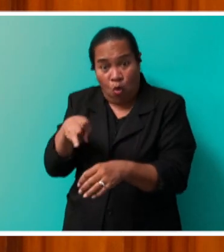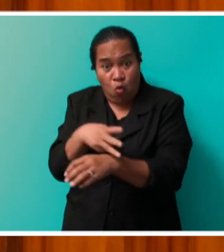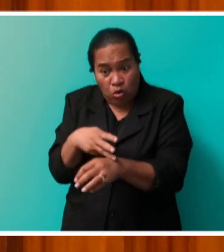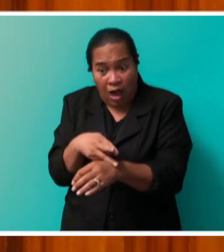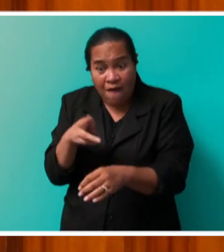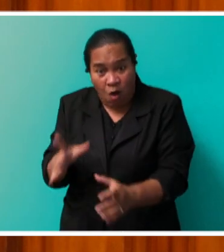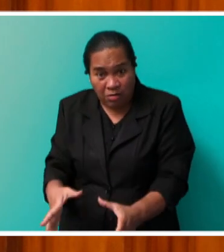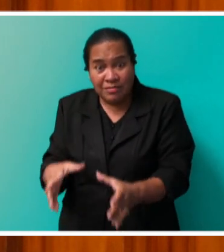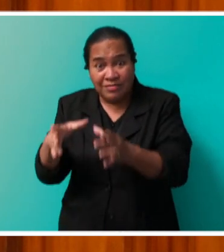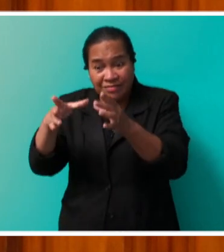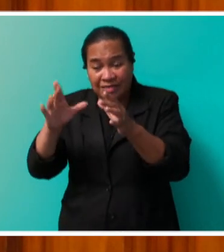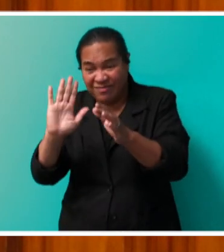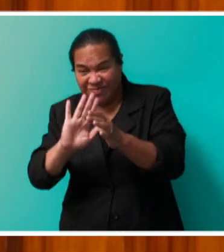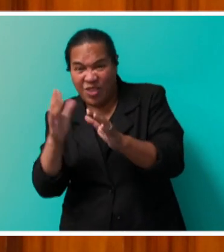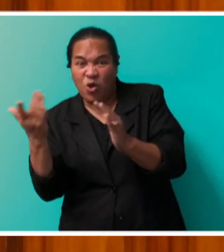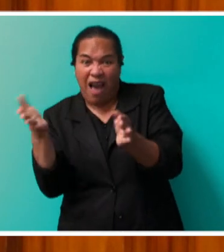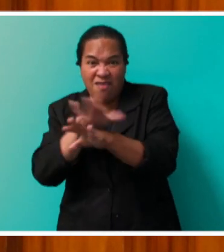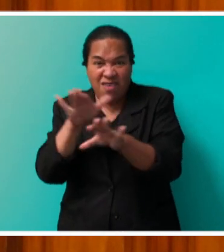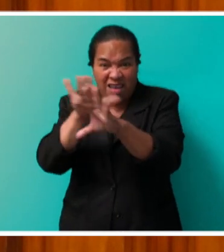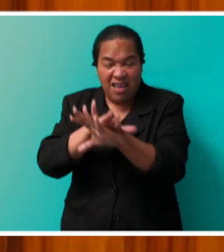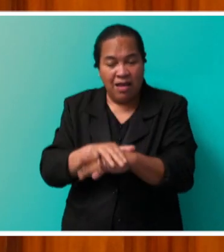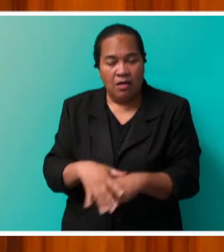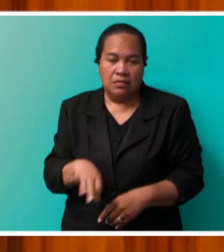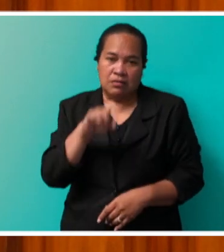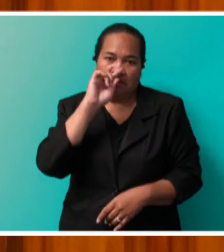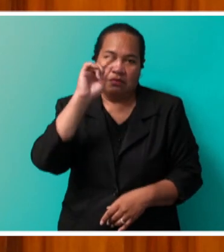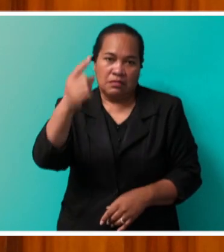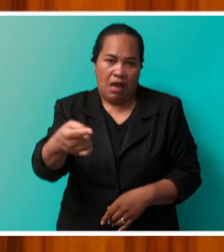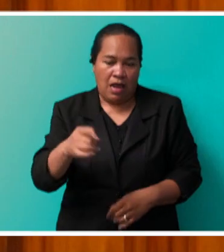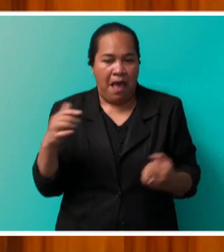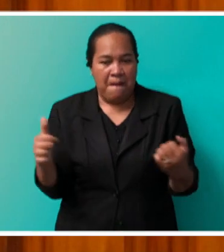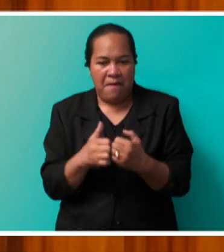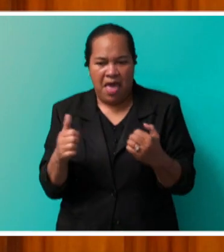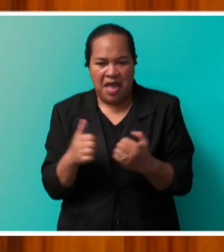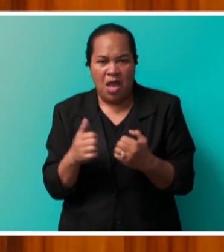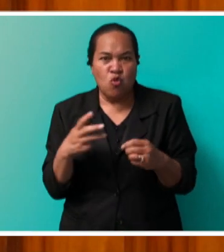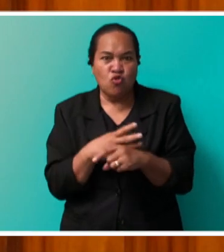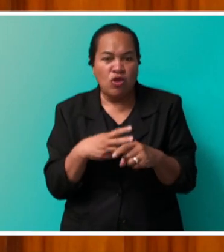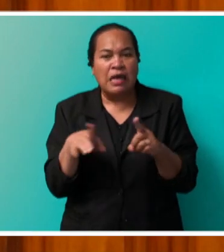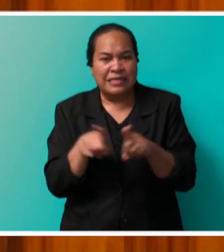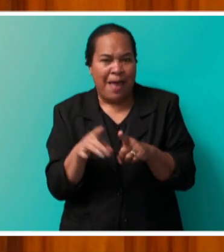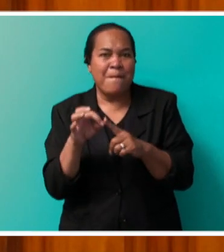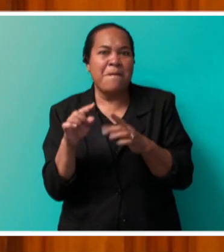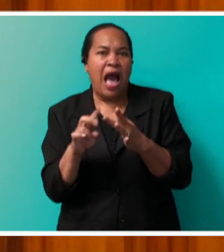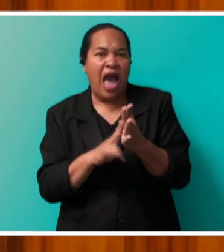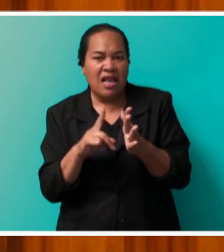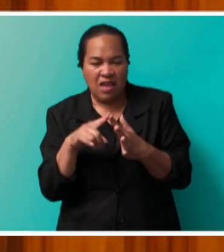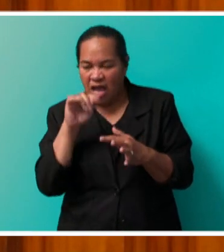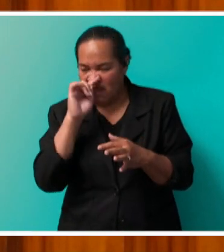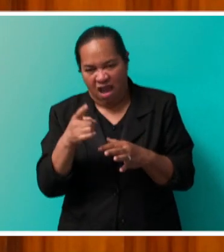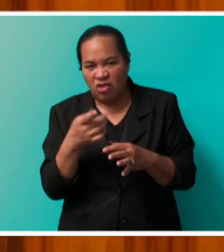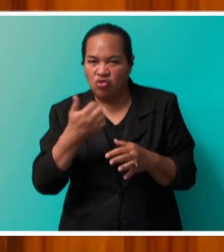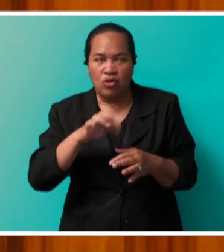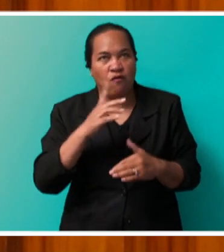timber specifications and suitable building designs, many species of timber, including pine, will not be suitable for use